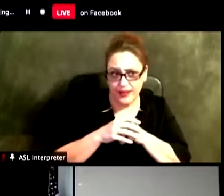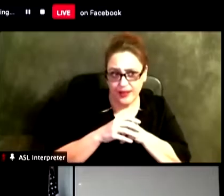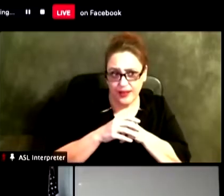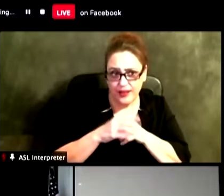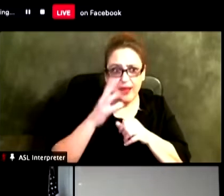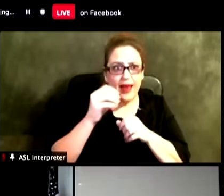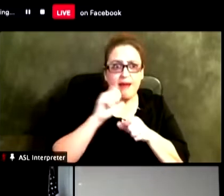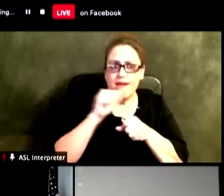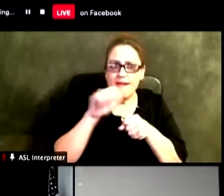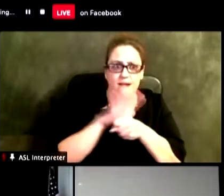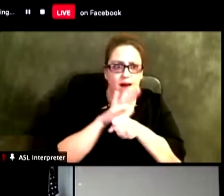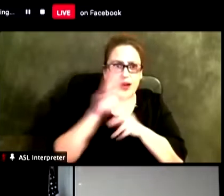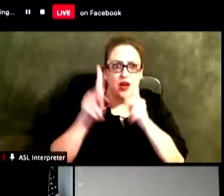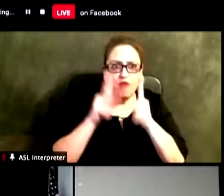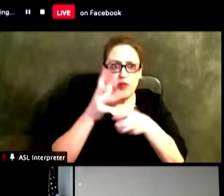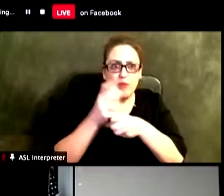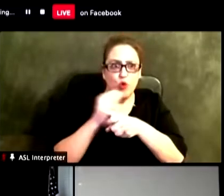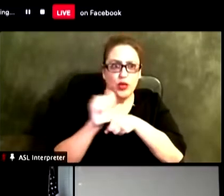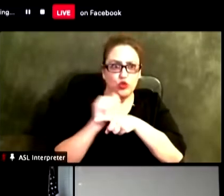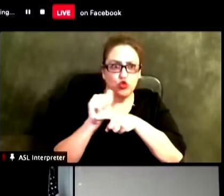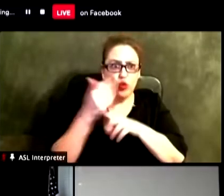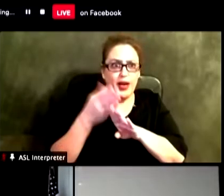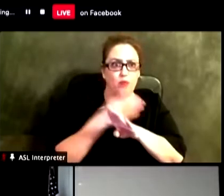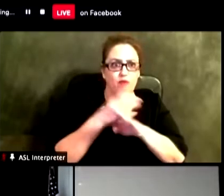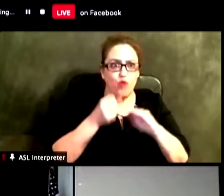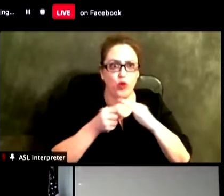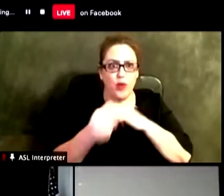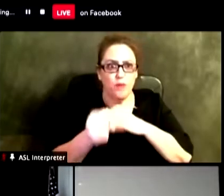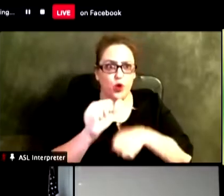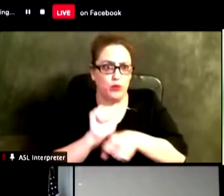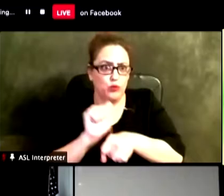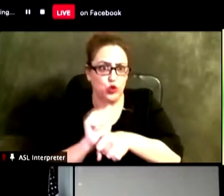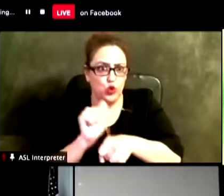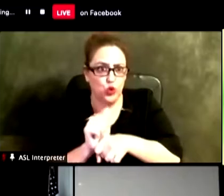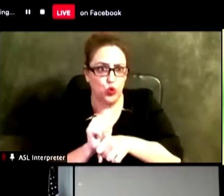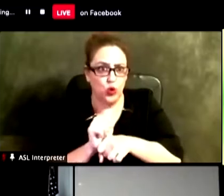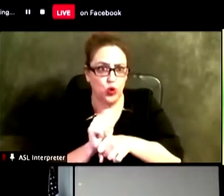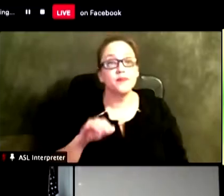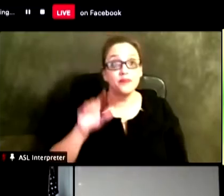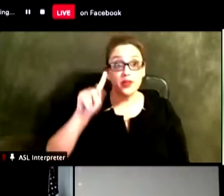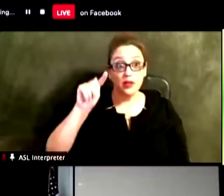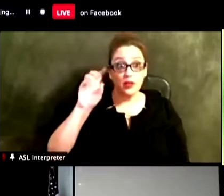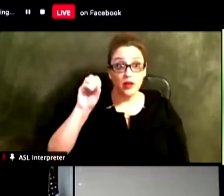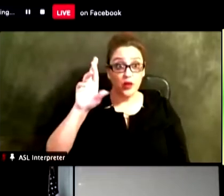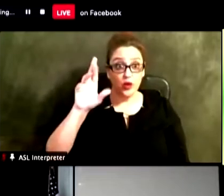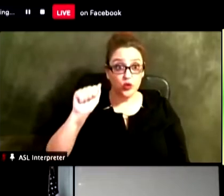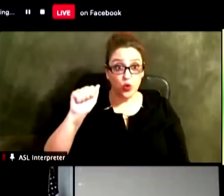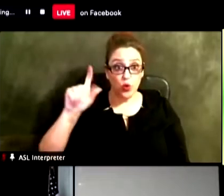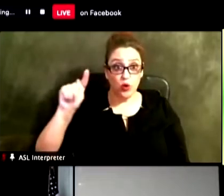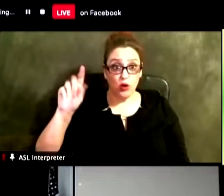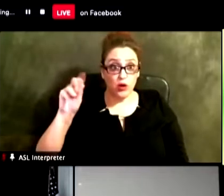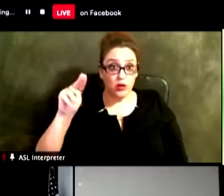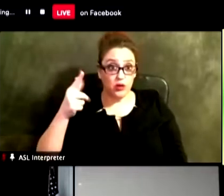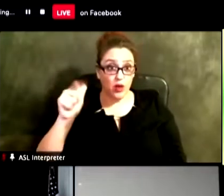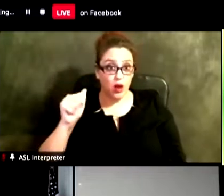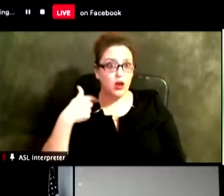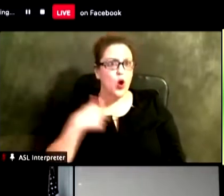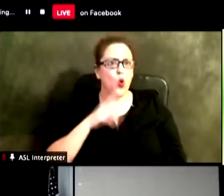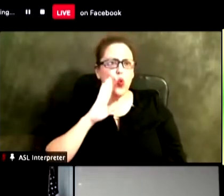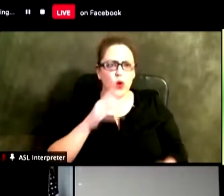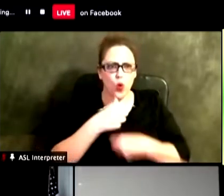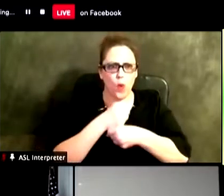training before they put them out on the force. Right, Tora Tonga. We're going to make sure to follow up with you after